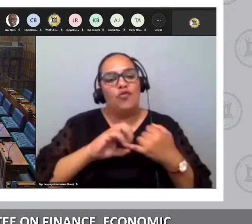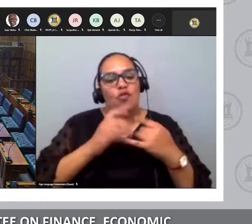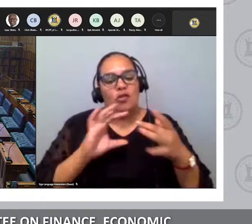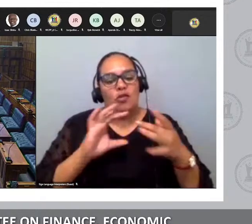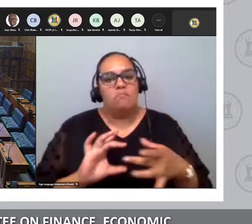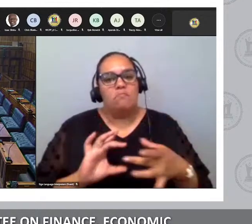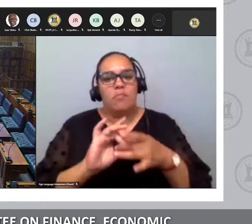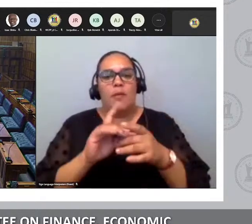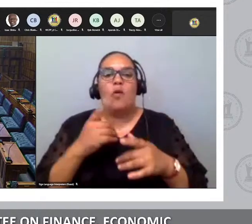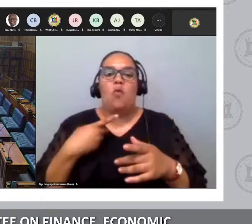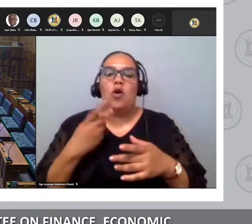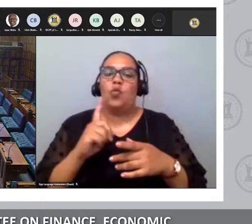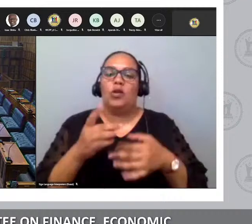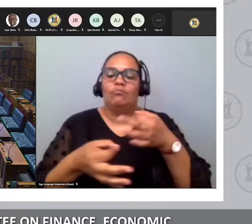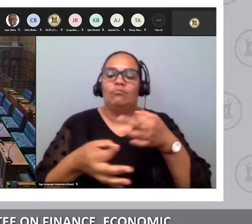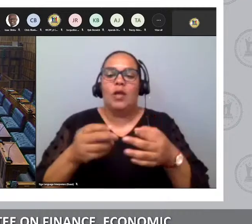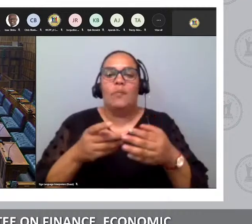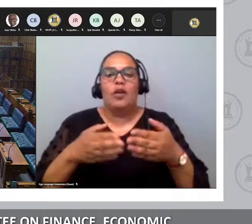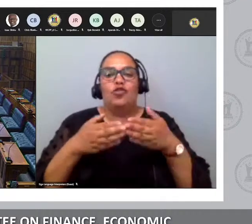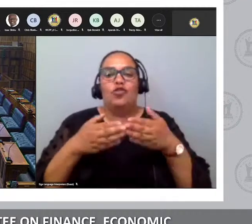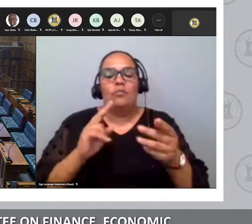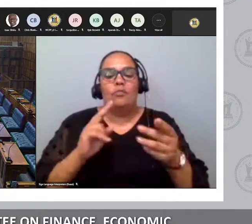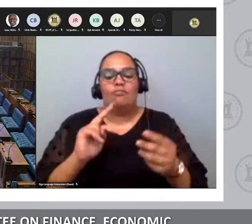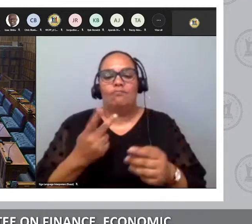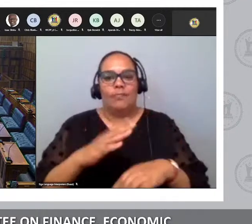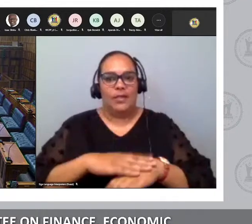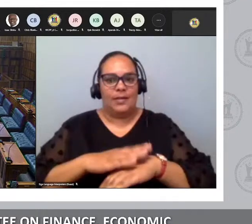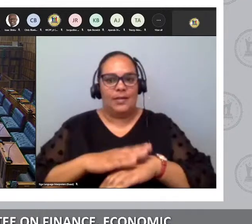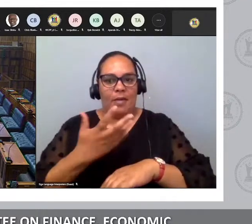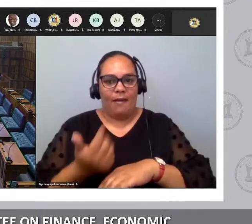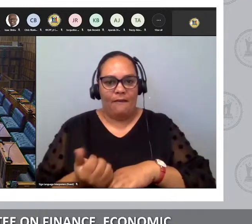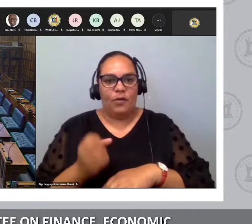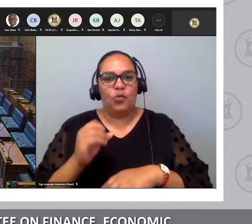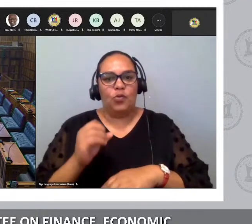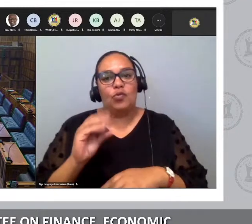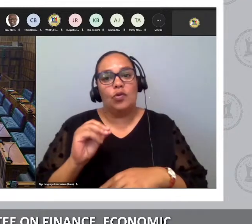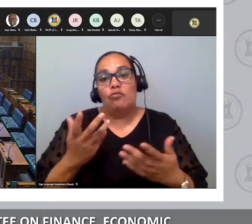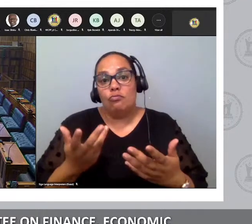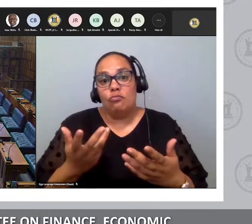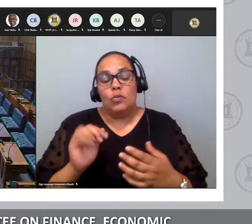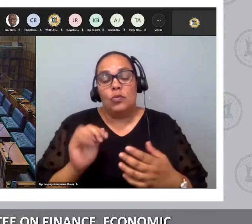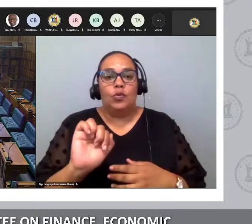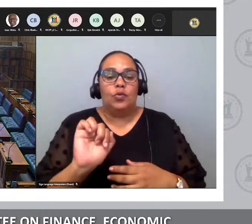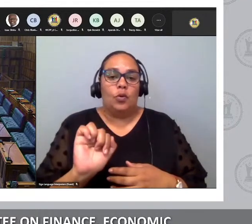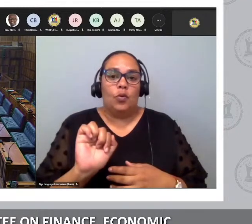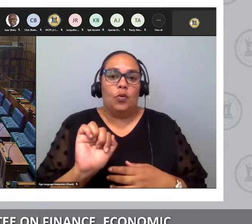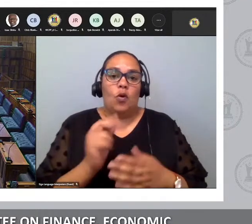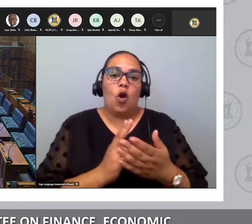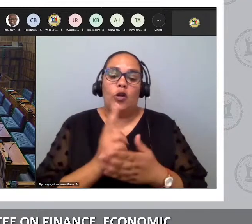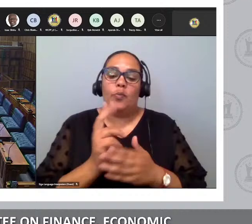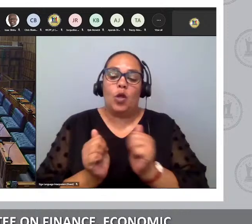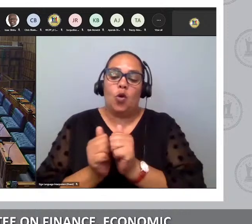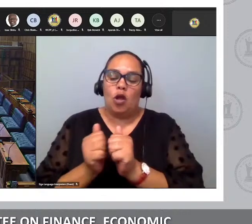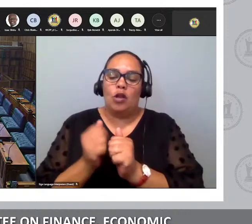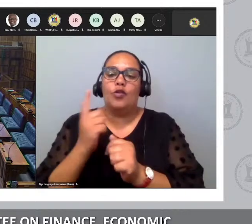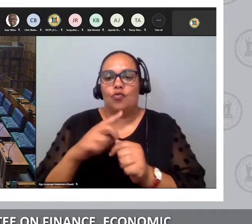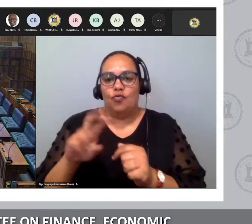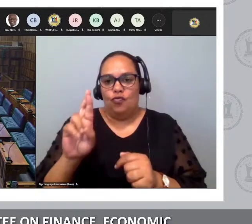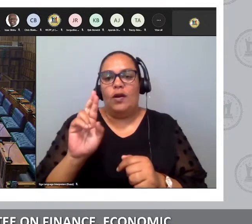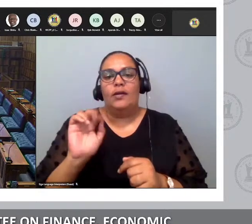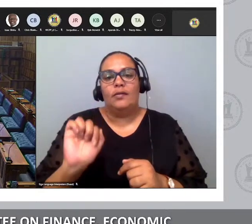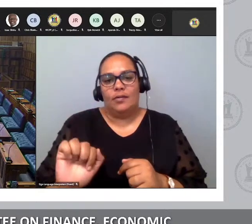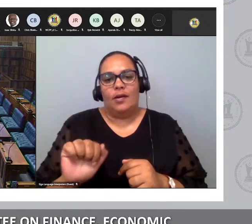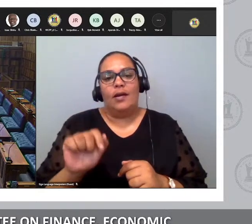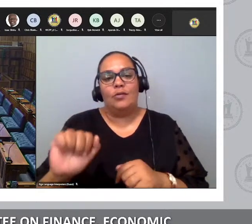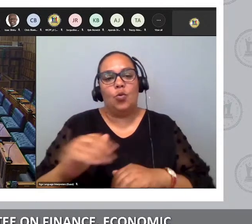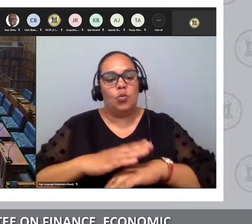was the definition around ship turn around time so the The Honorable colleague was correct it is from